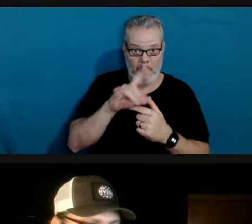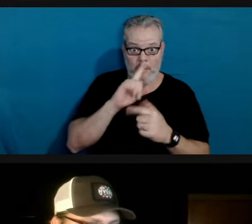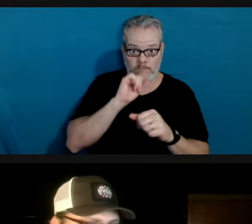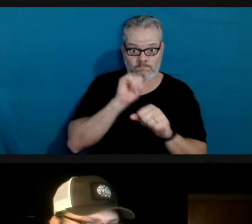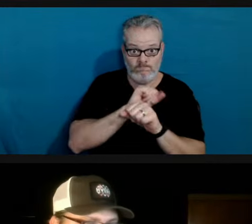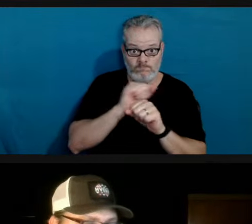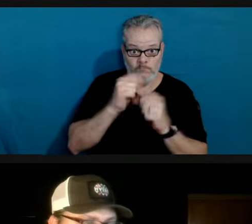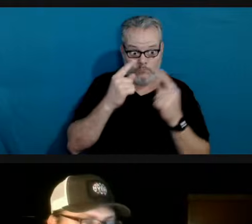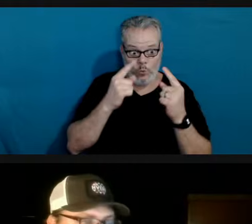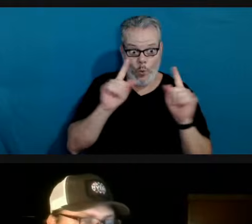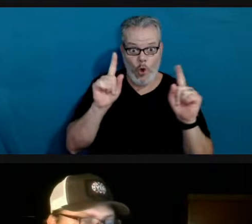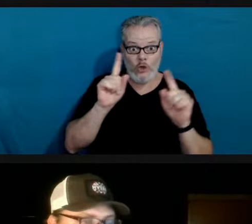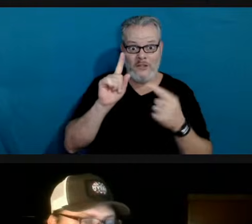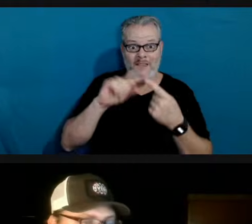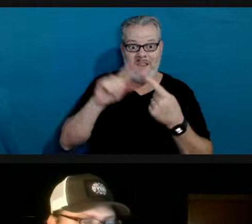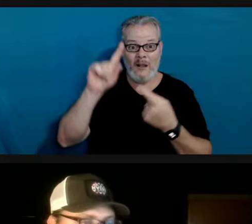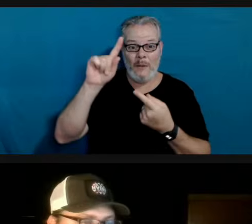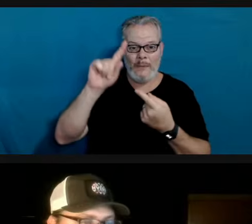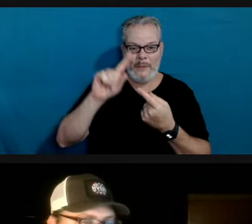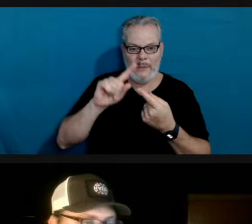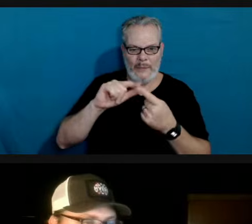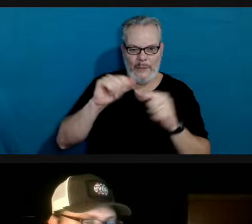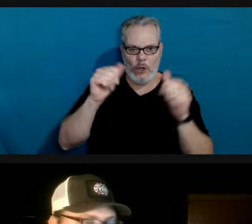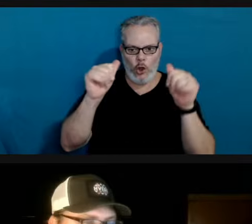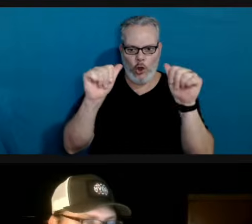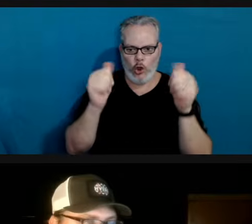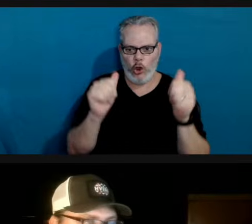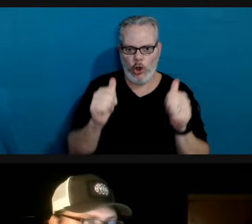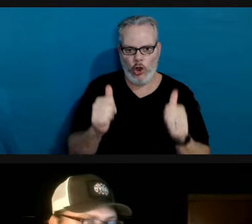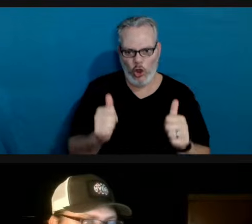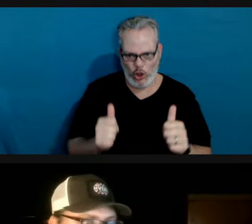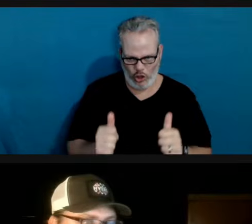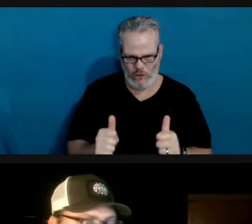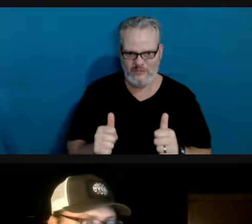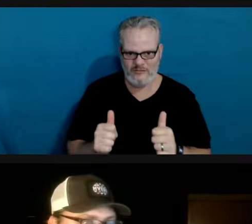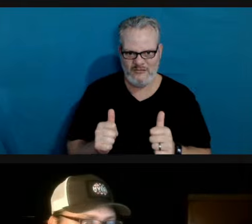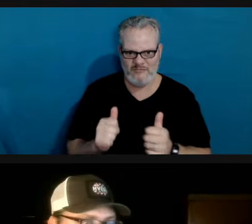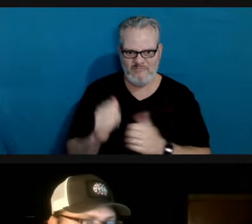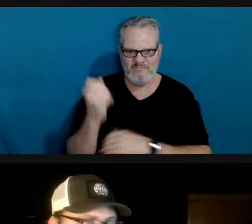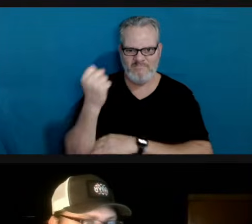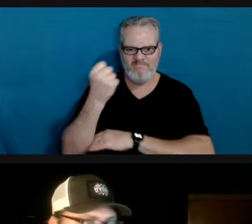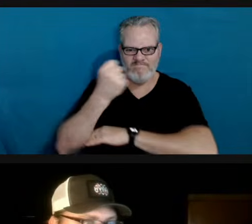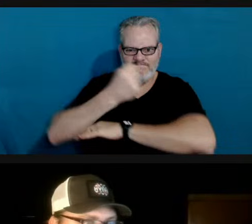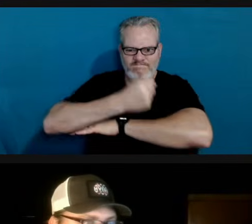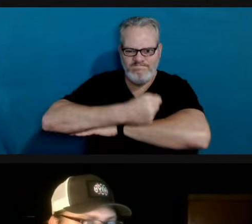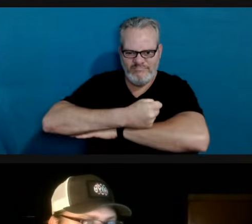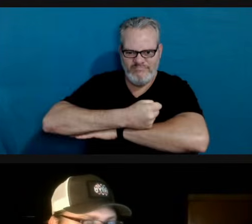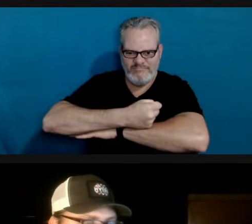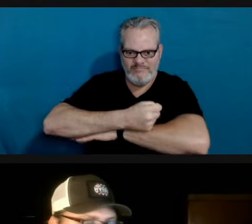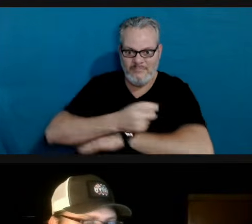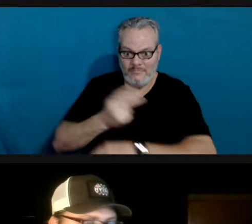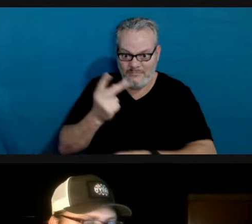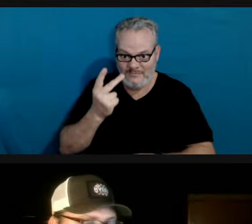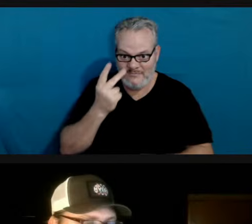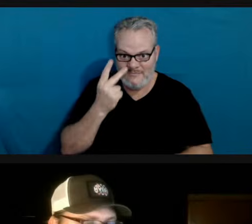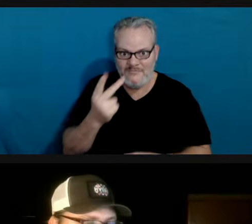a little bit more of that fume bouncing around. Some of the flows still oozing there the first few days